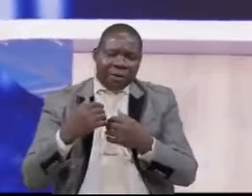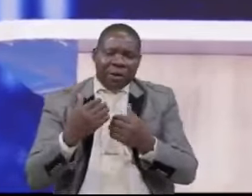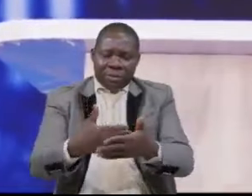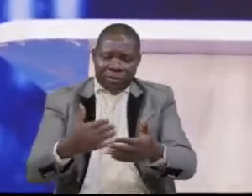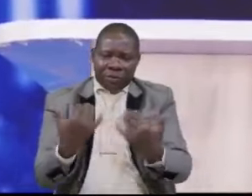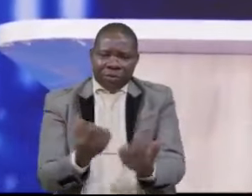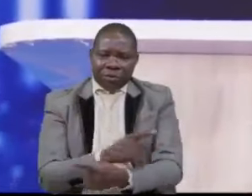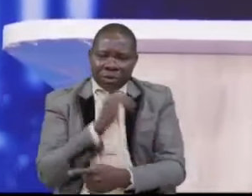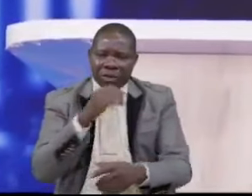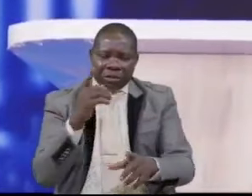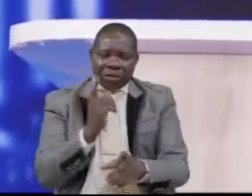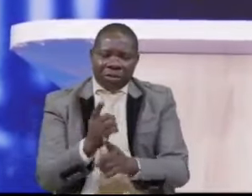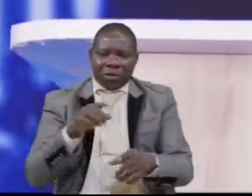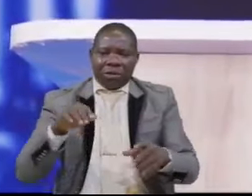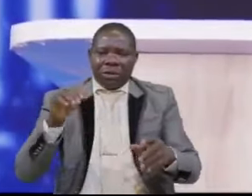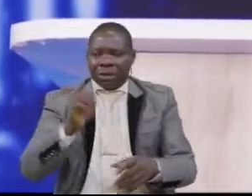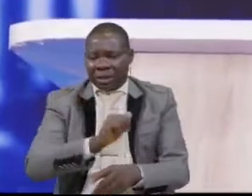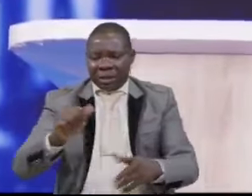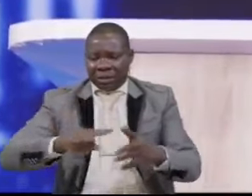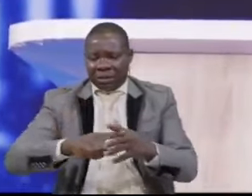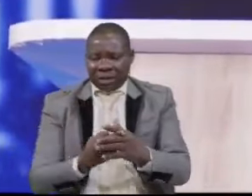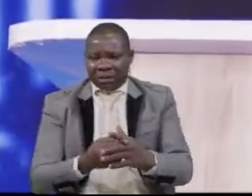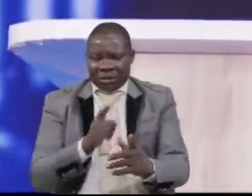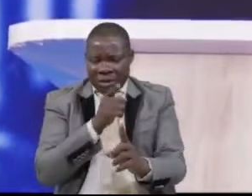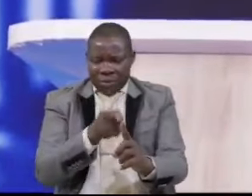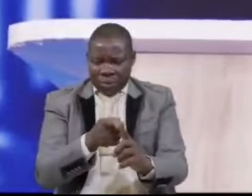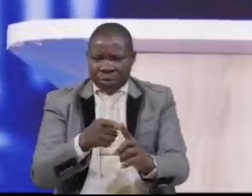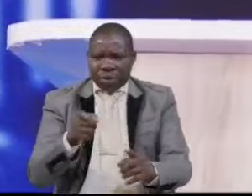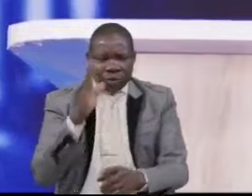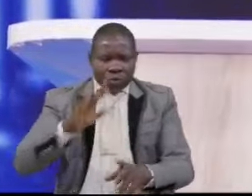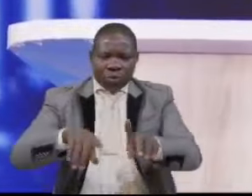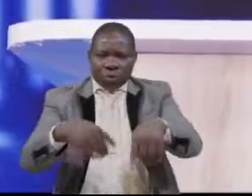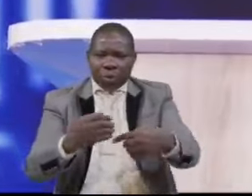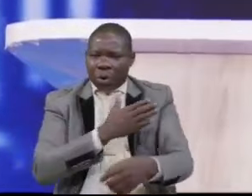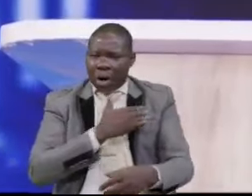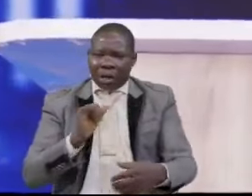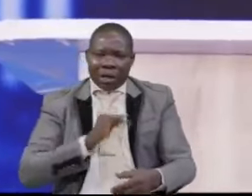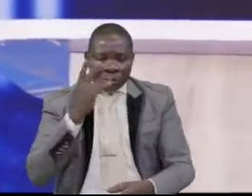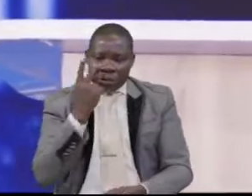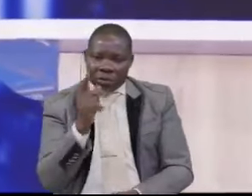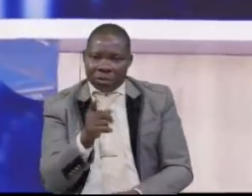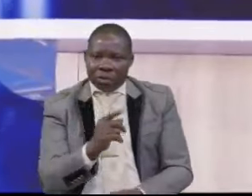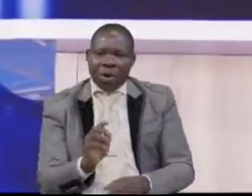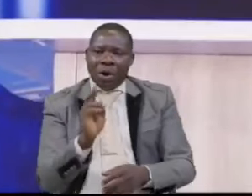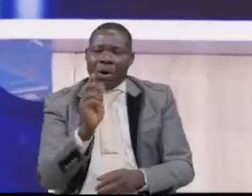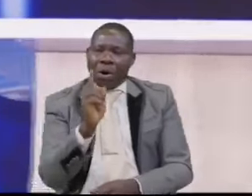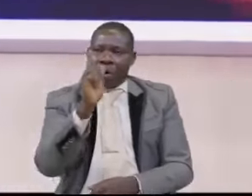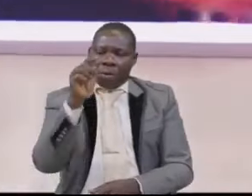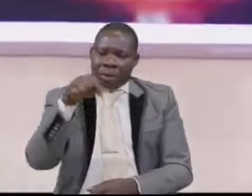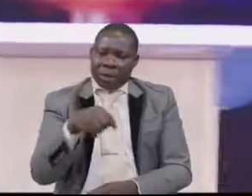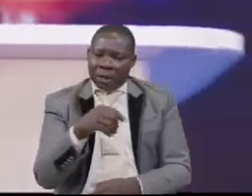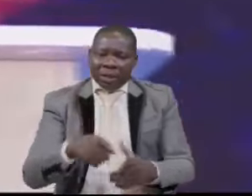you get on the spring, and then I see you up and down, and then you dive into the